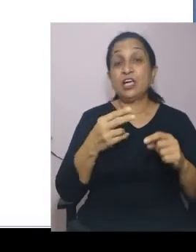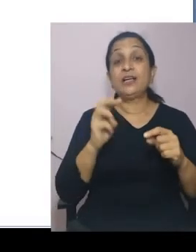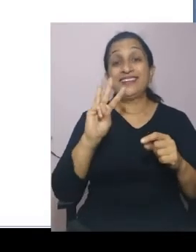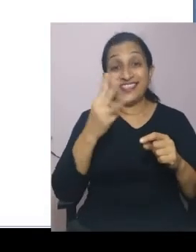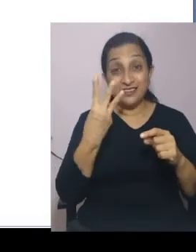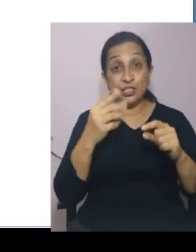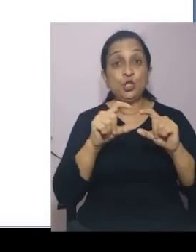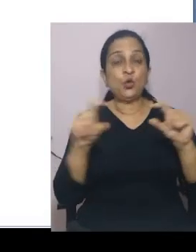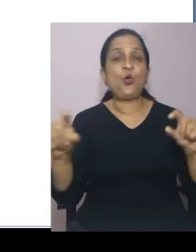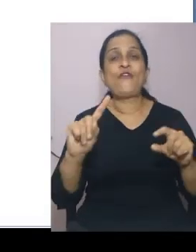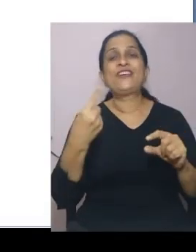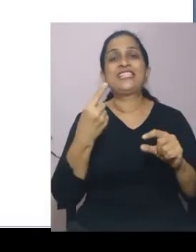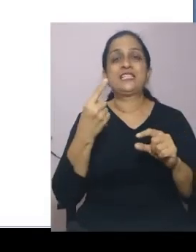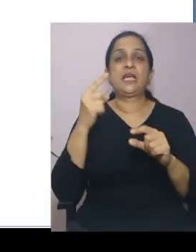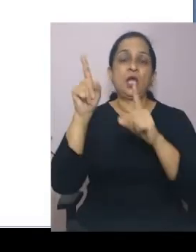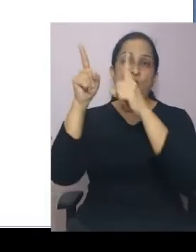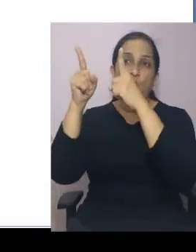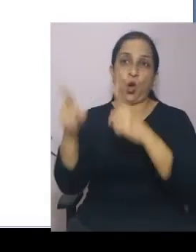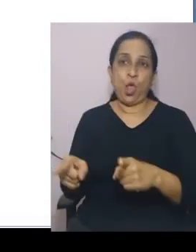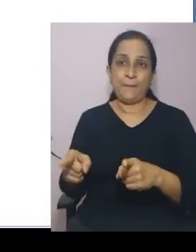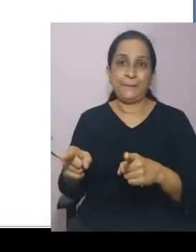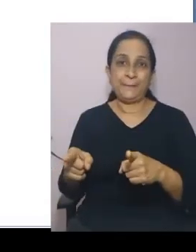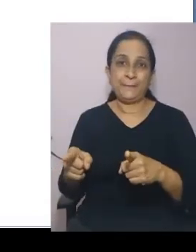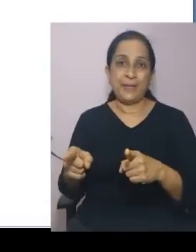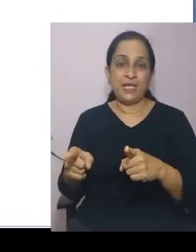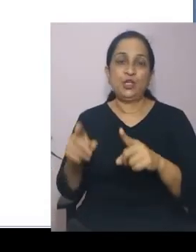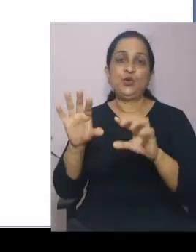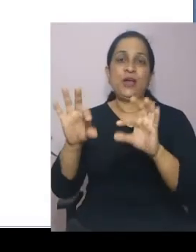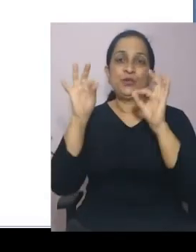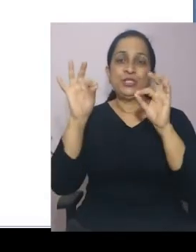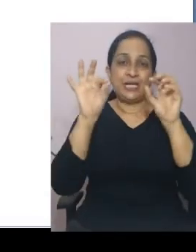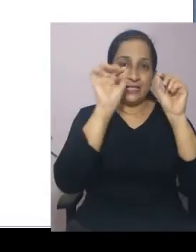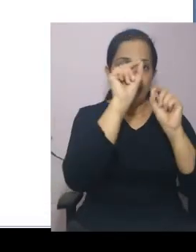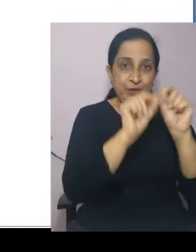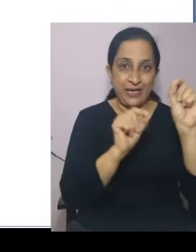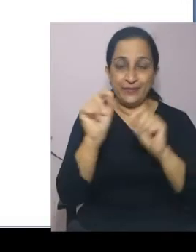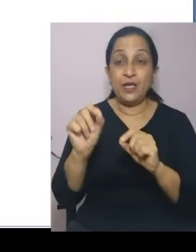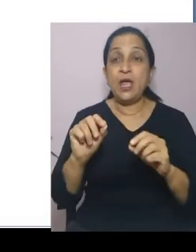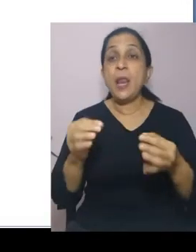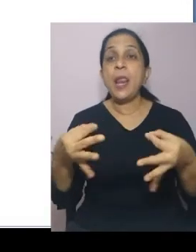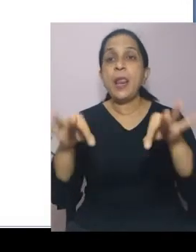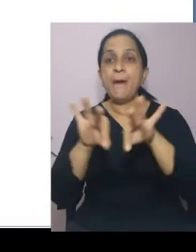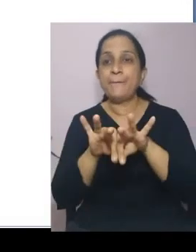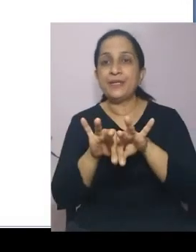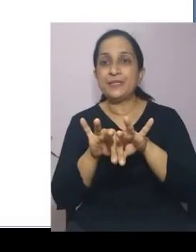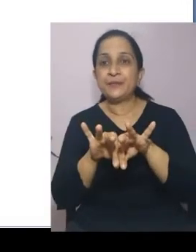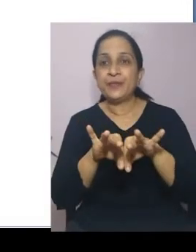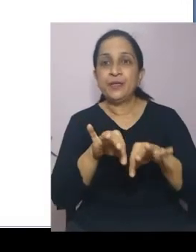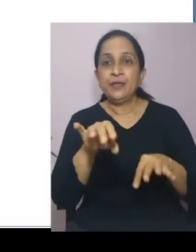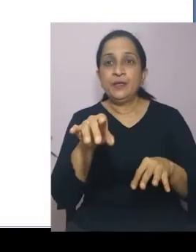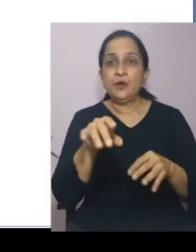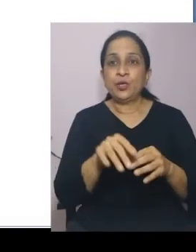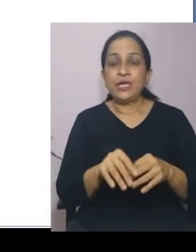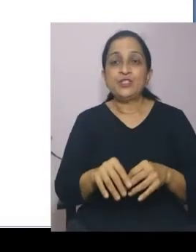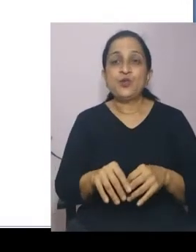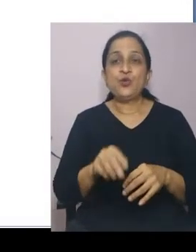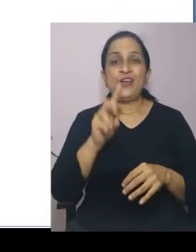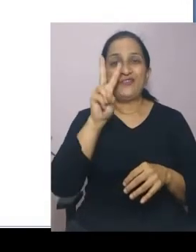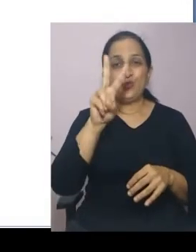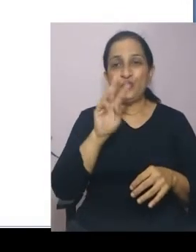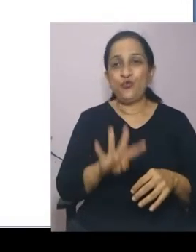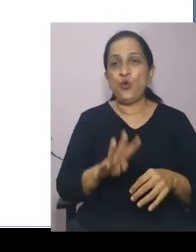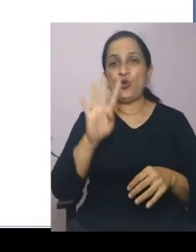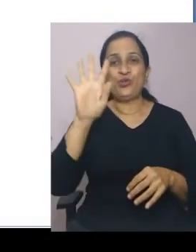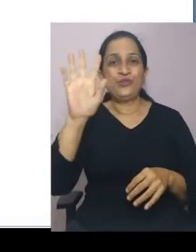is third row and first column will leave. That means you get 2, 3, 4, 5 element. 2, 3,